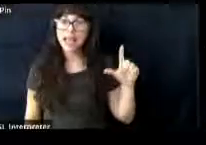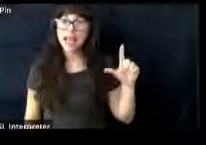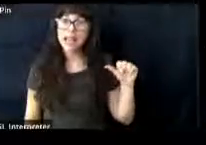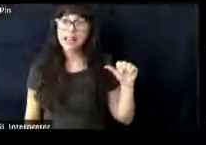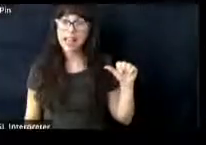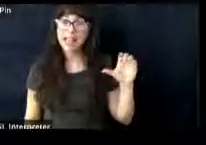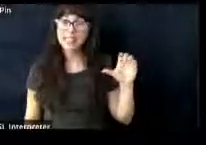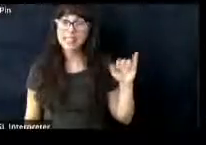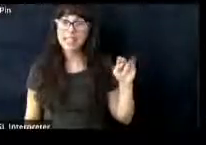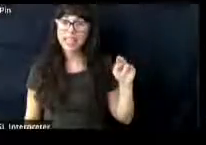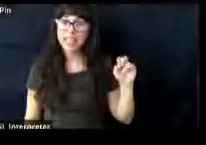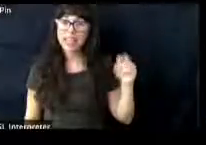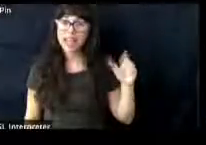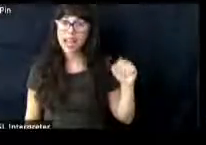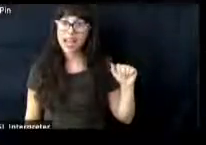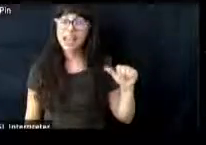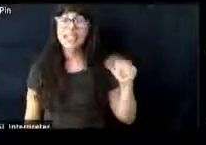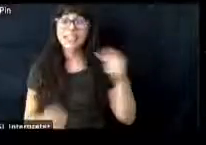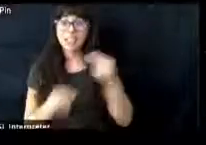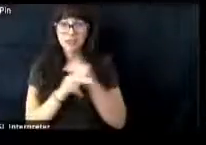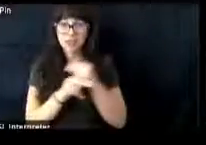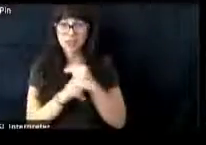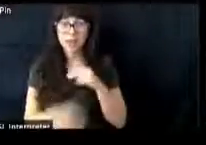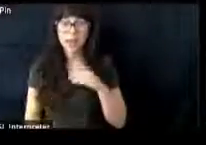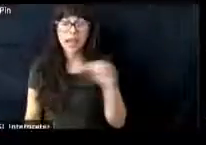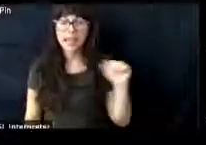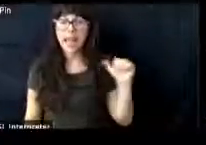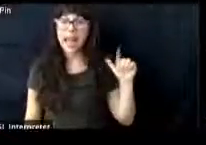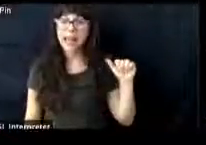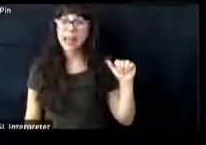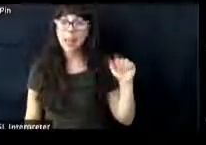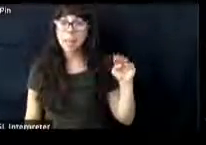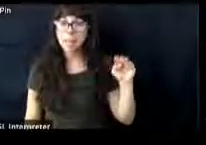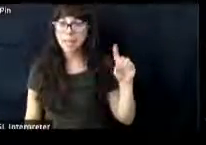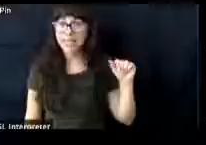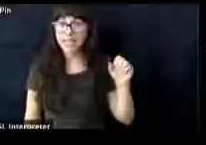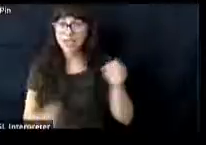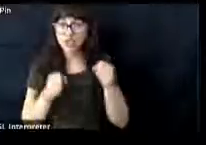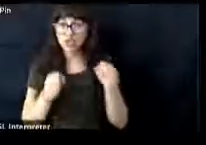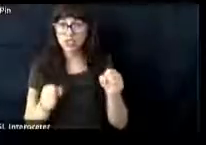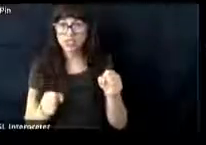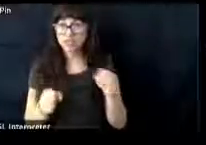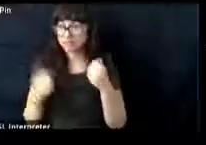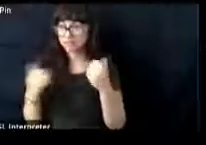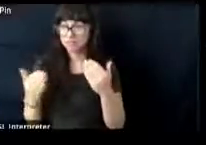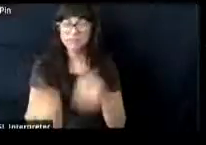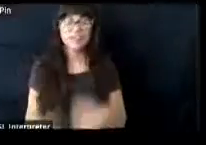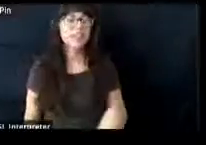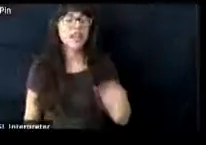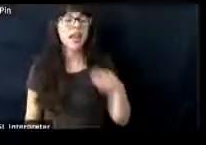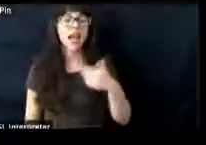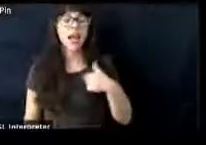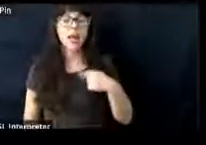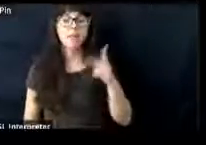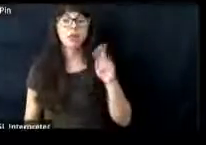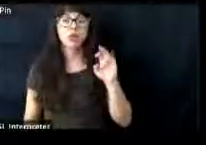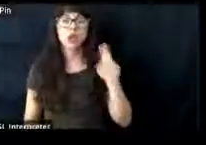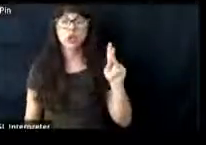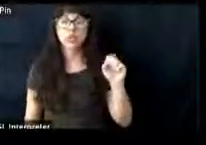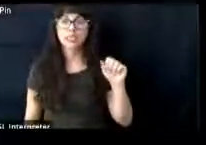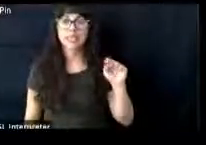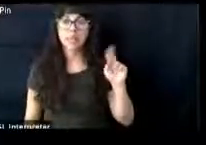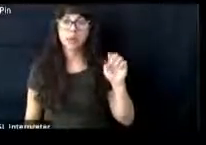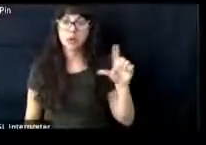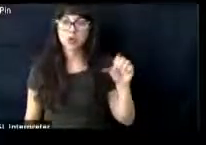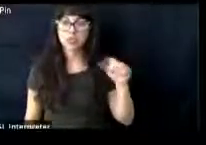Street. May I begin? Yes, go ahead. All right, so greetings. My name is Kirk Samuels, and I'm the Director of Civic